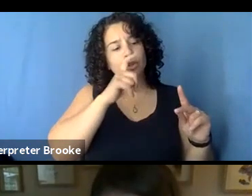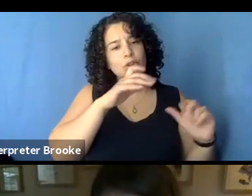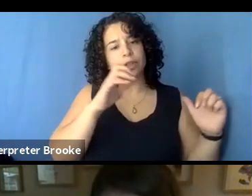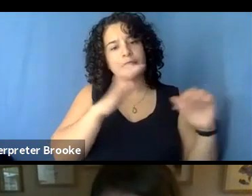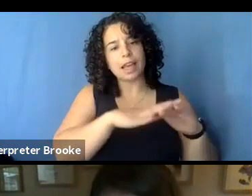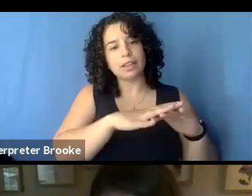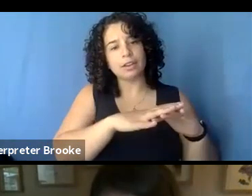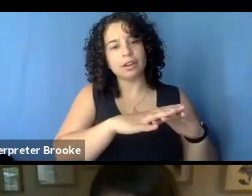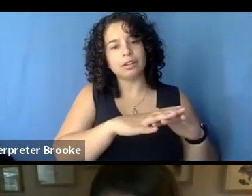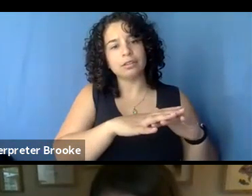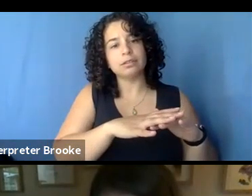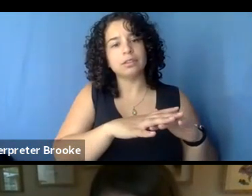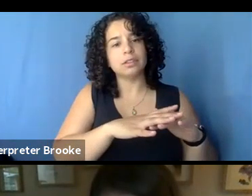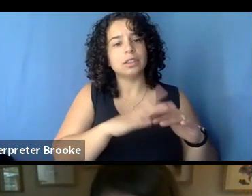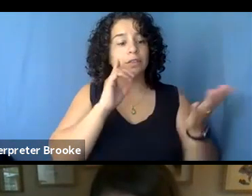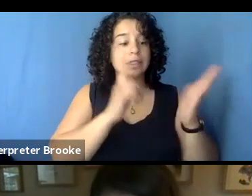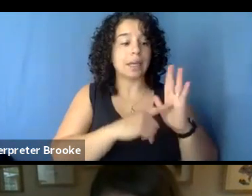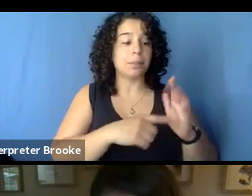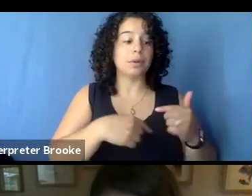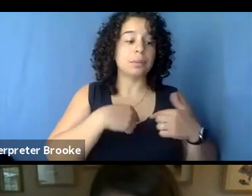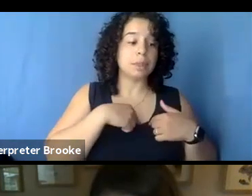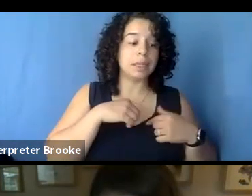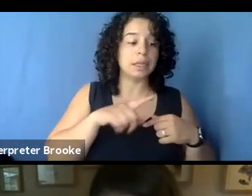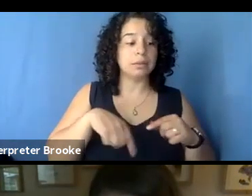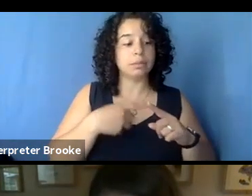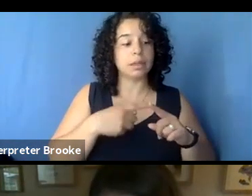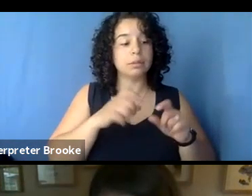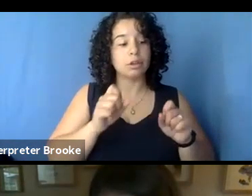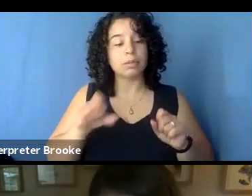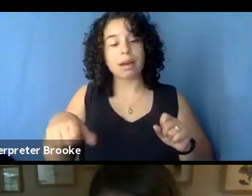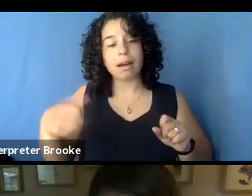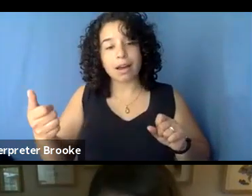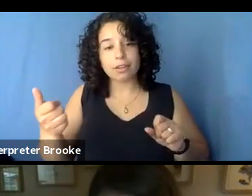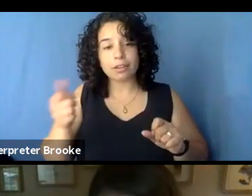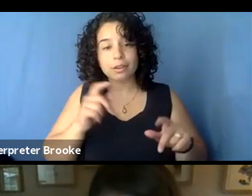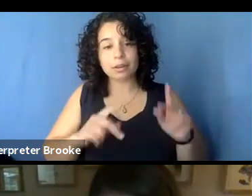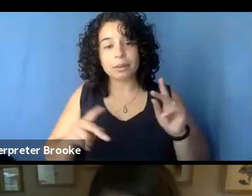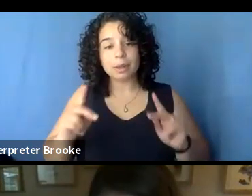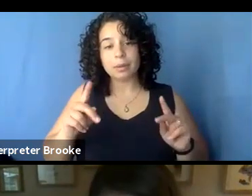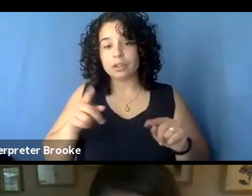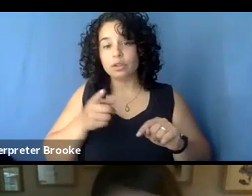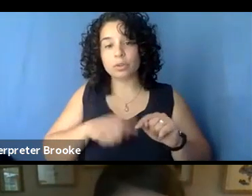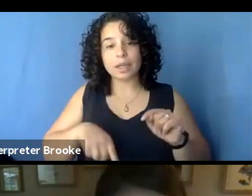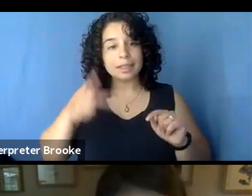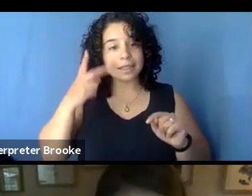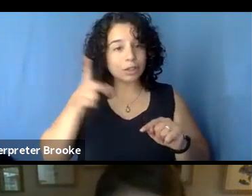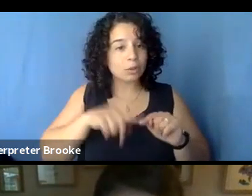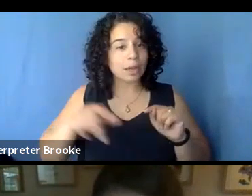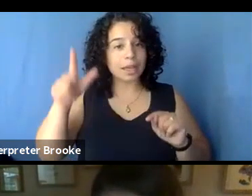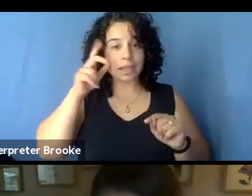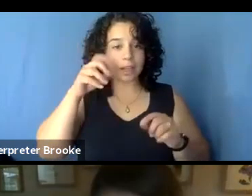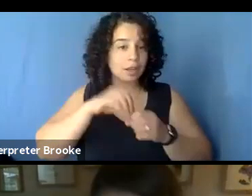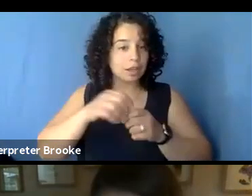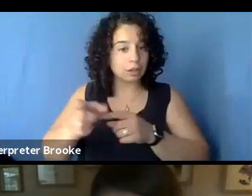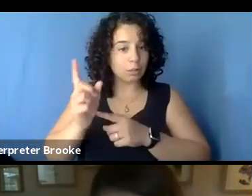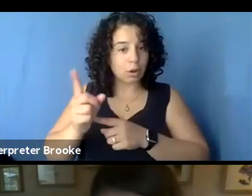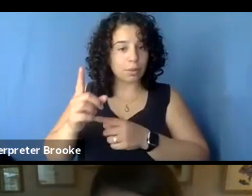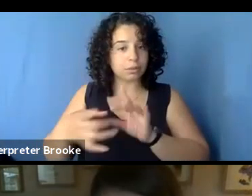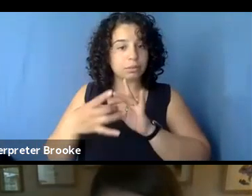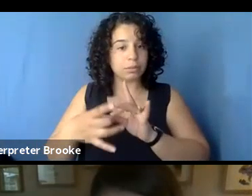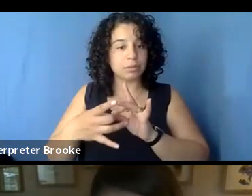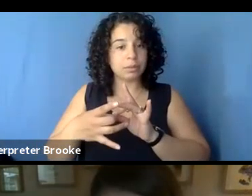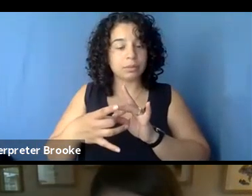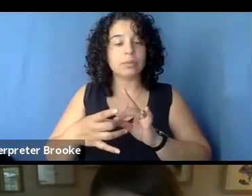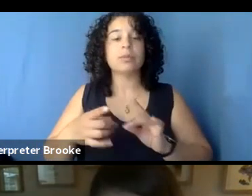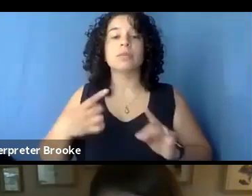at least many, I and probably all of us, can't necessarily see or hear in the moment, and who we